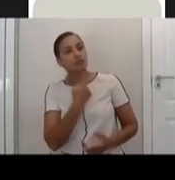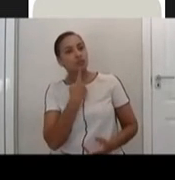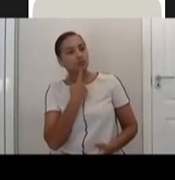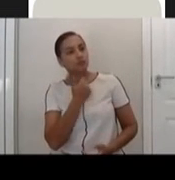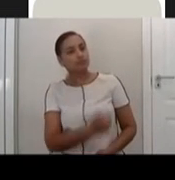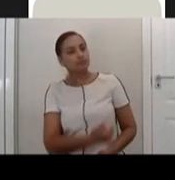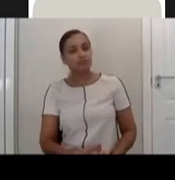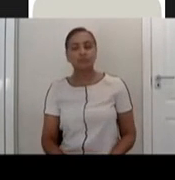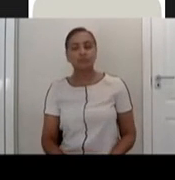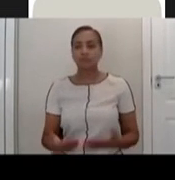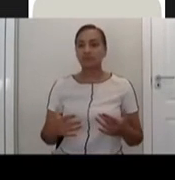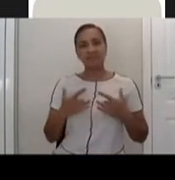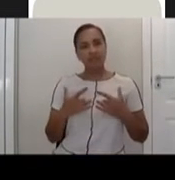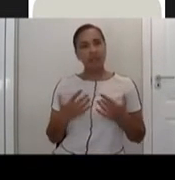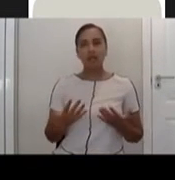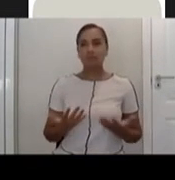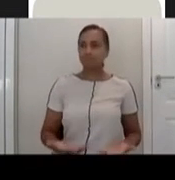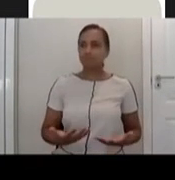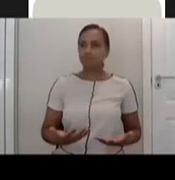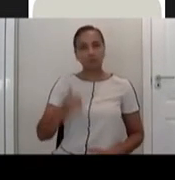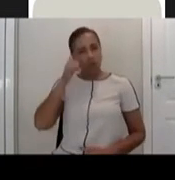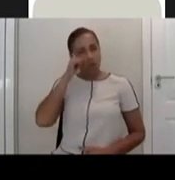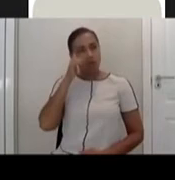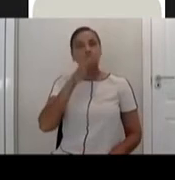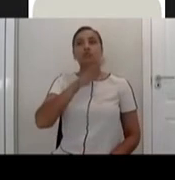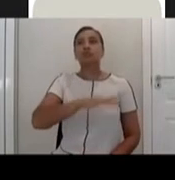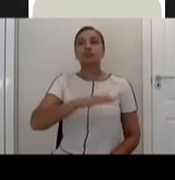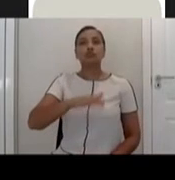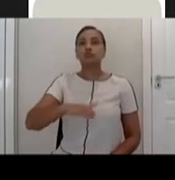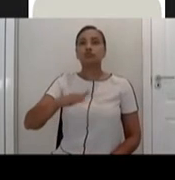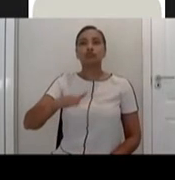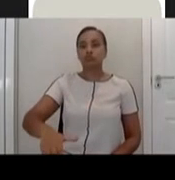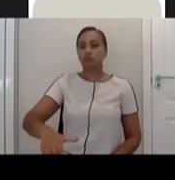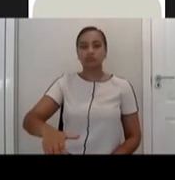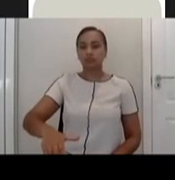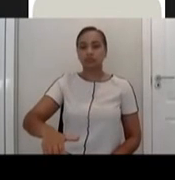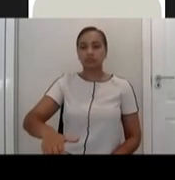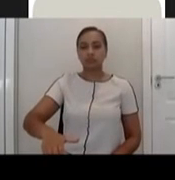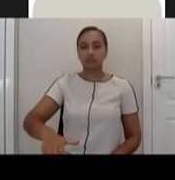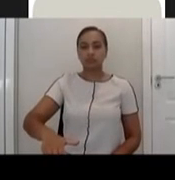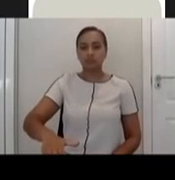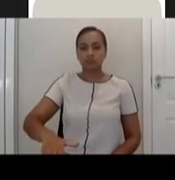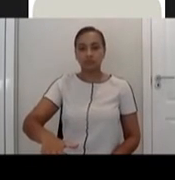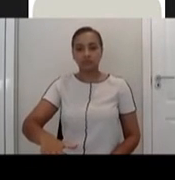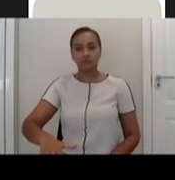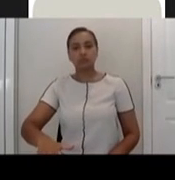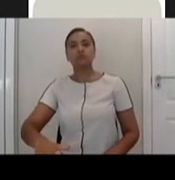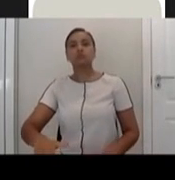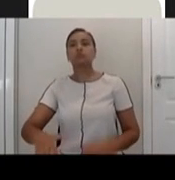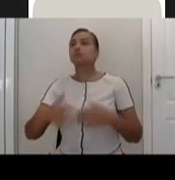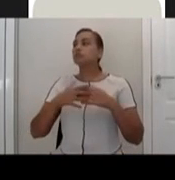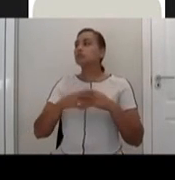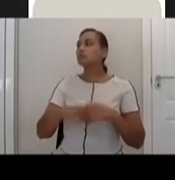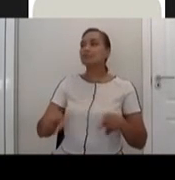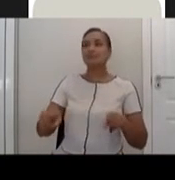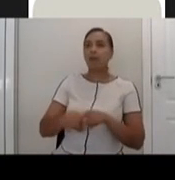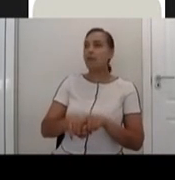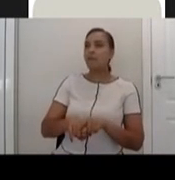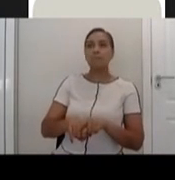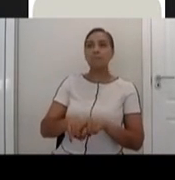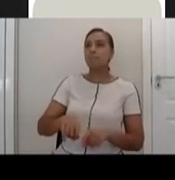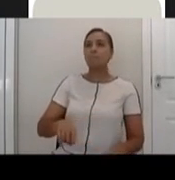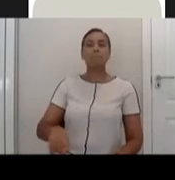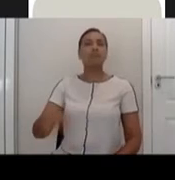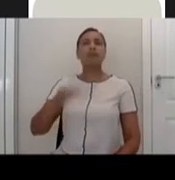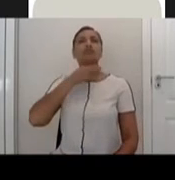So at the moment, we know that children don't transmit the virus any more than adults. But in fact, there's a